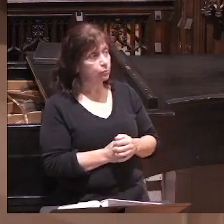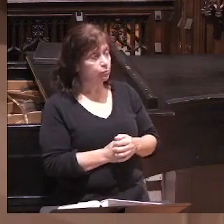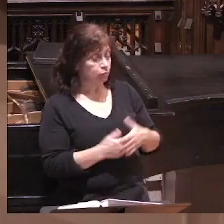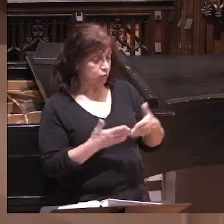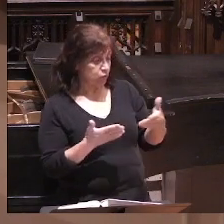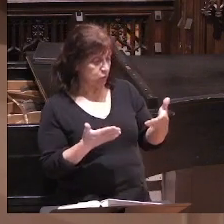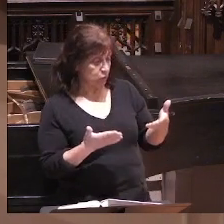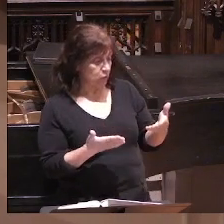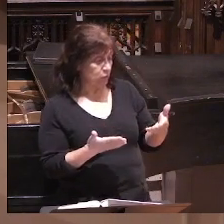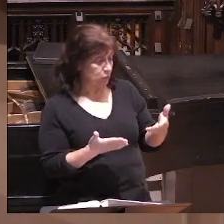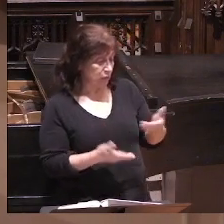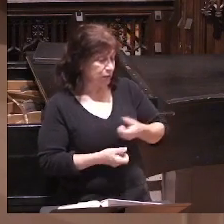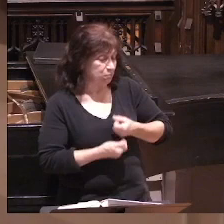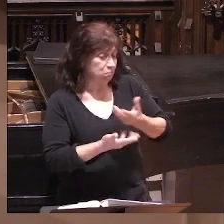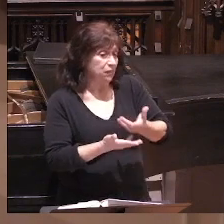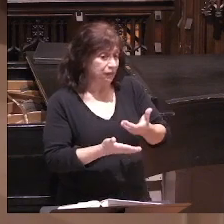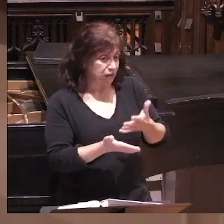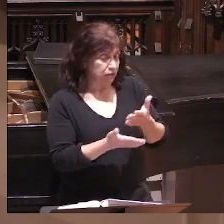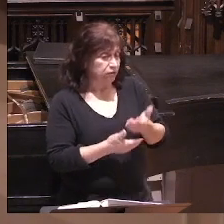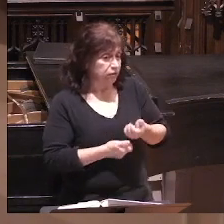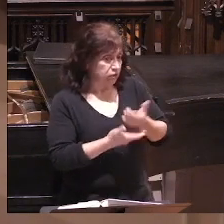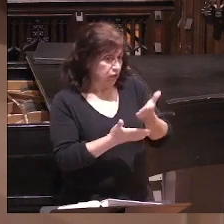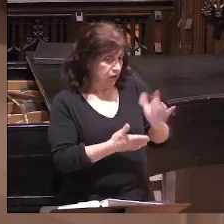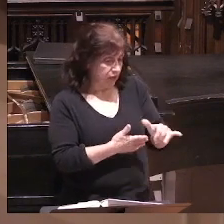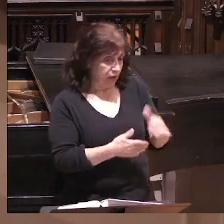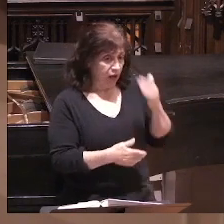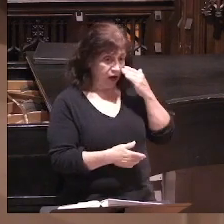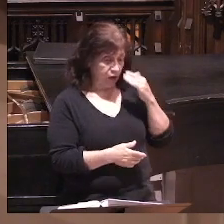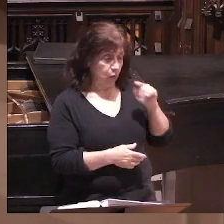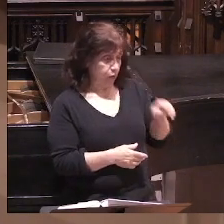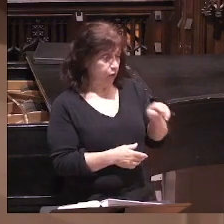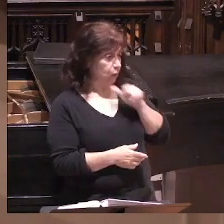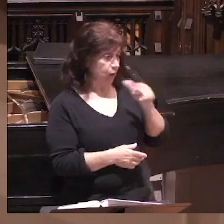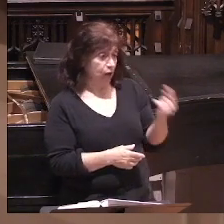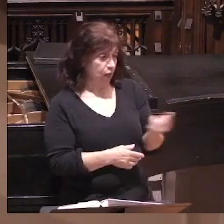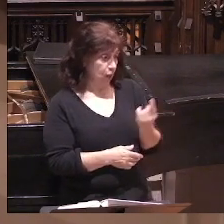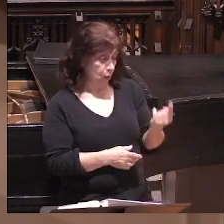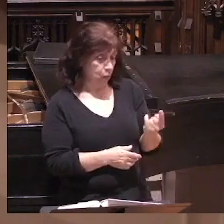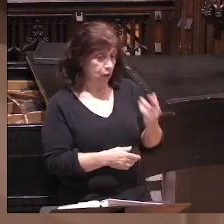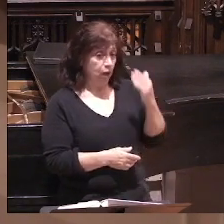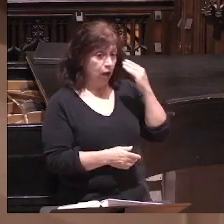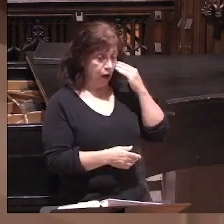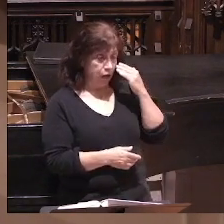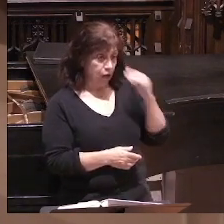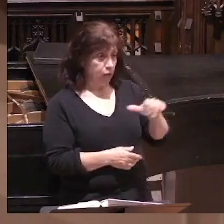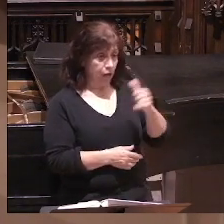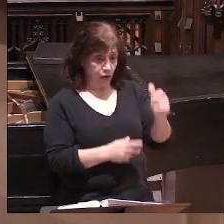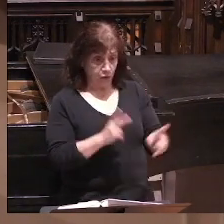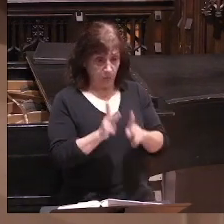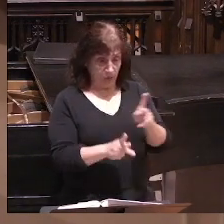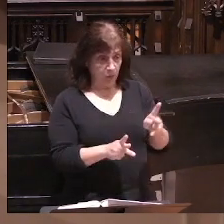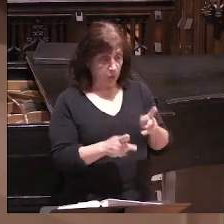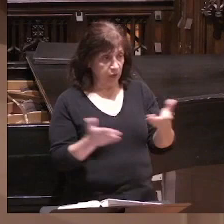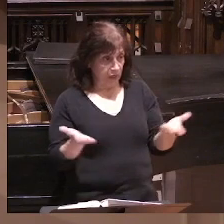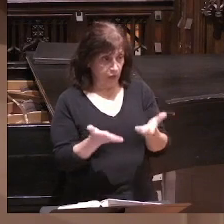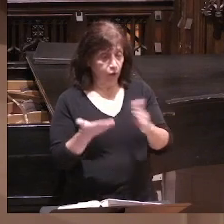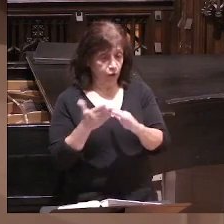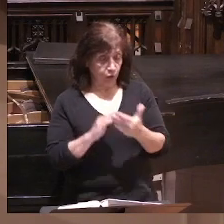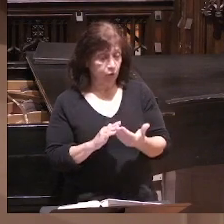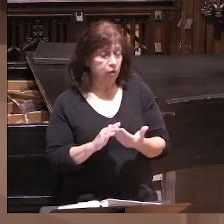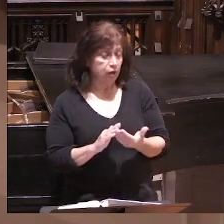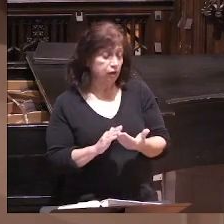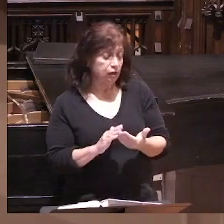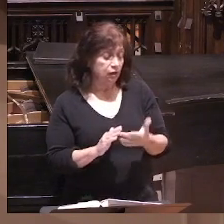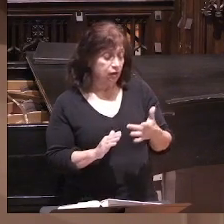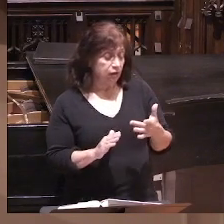be vulnerable is that I know that you are not alone. I know that there are others in our community